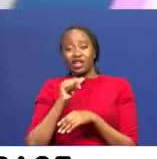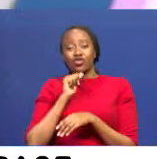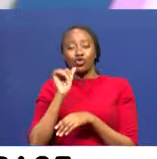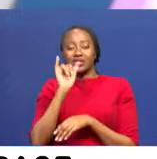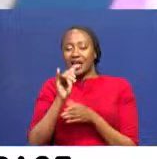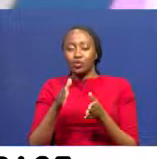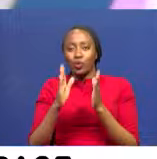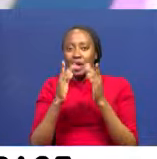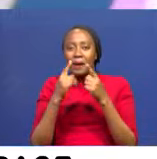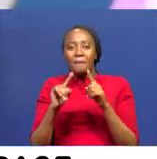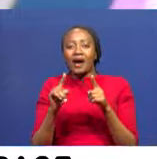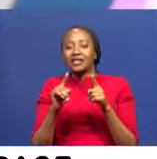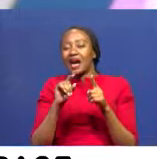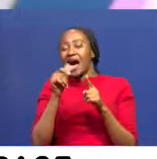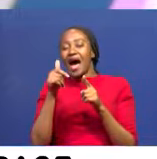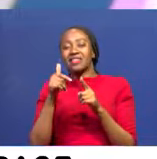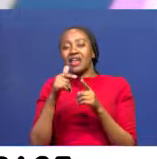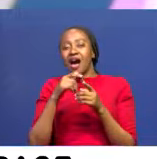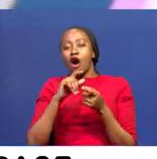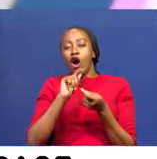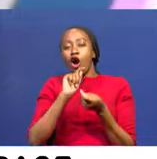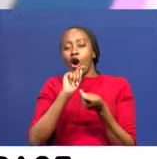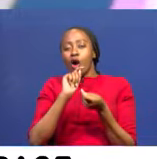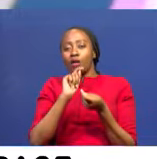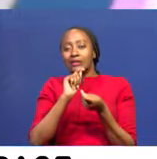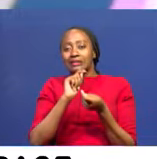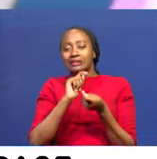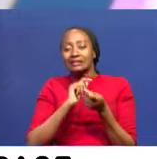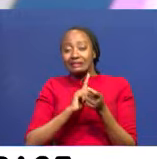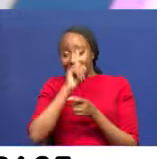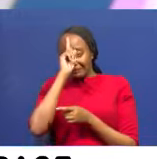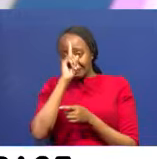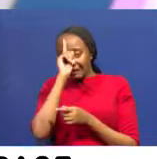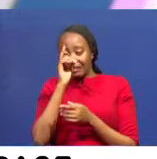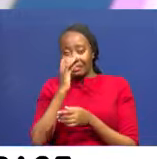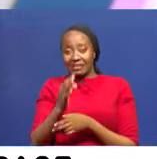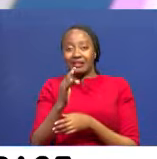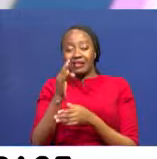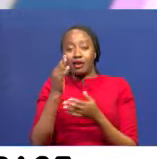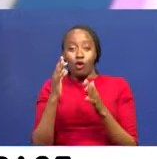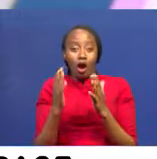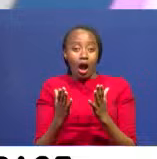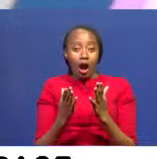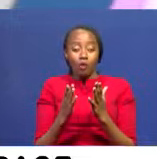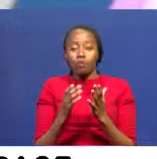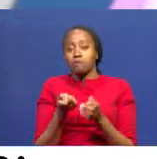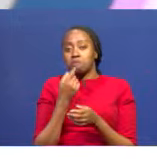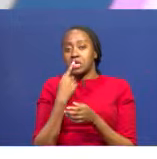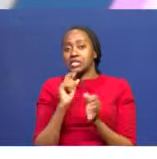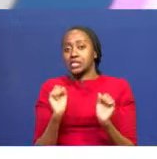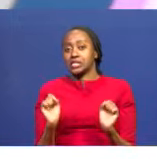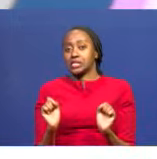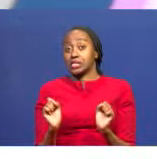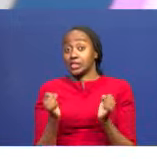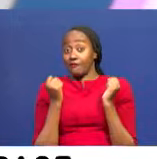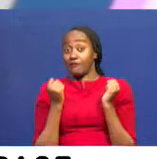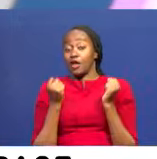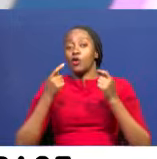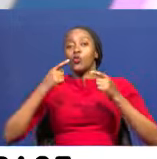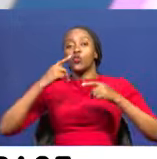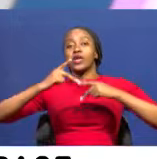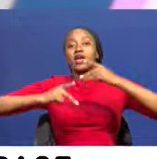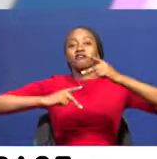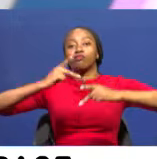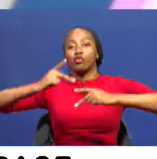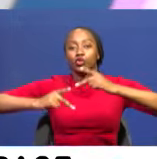complex ways that enhance efficiency in terms of medication safety. So we're in the process of developing